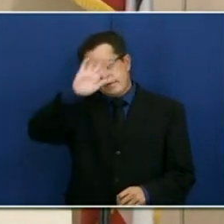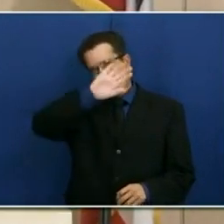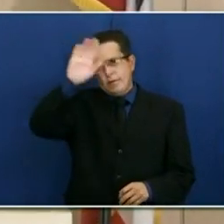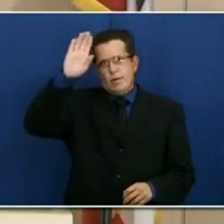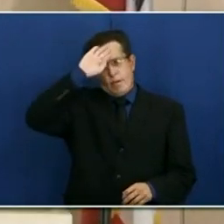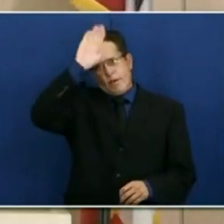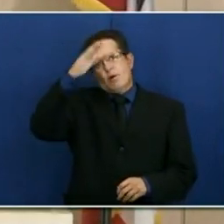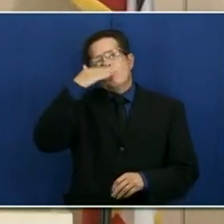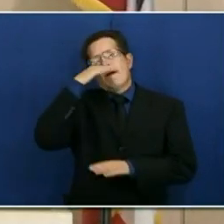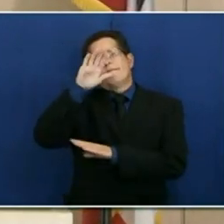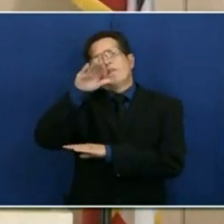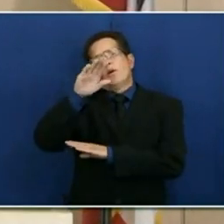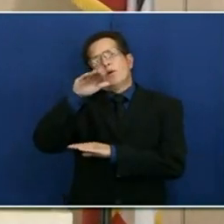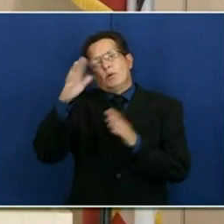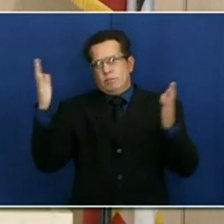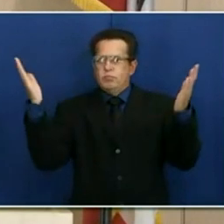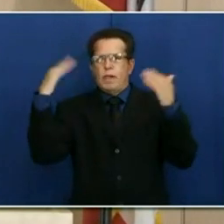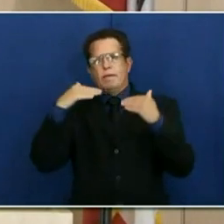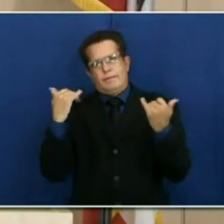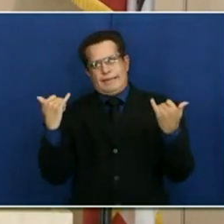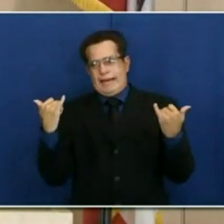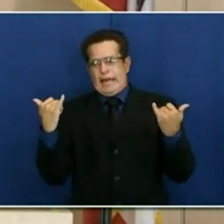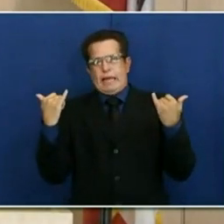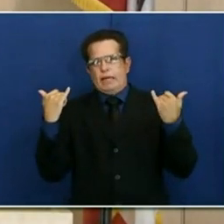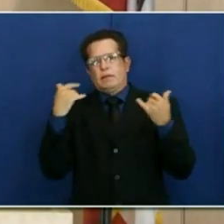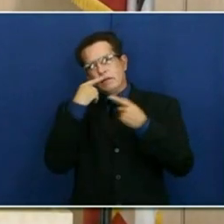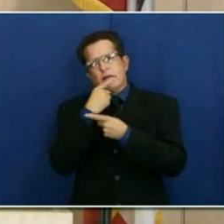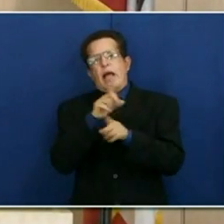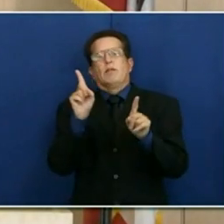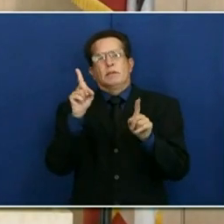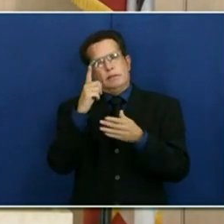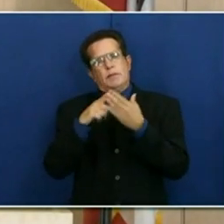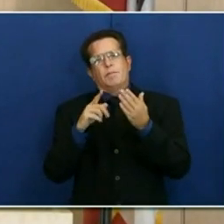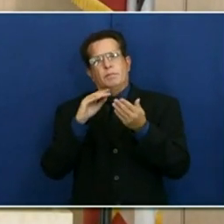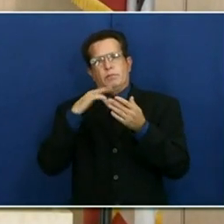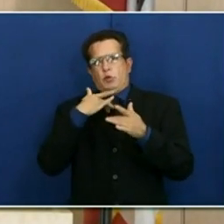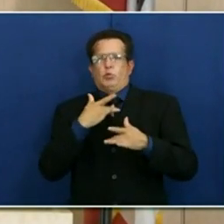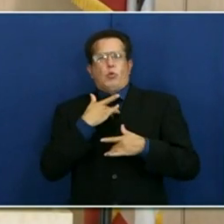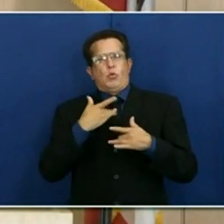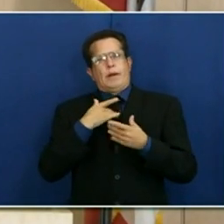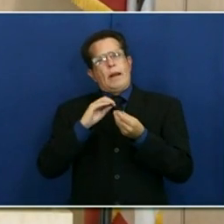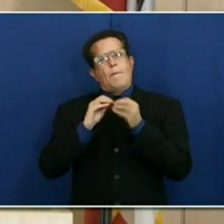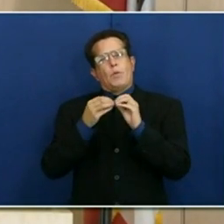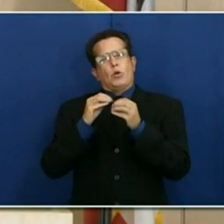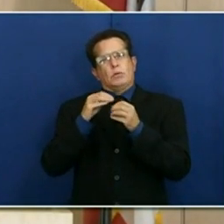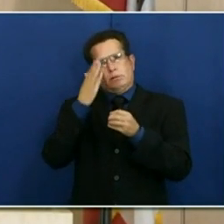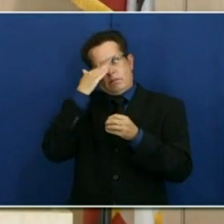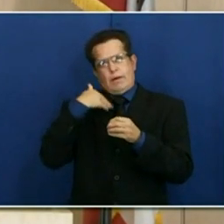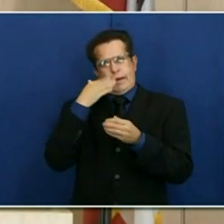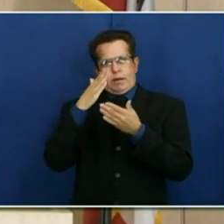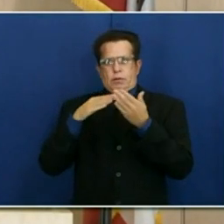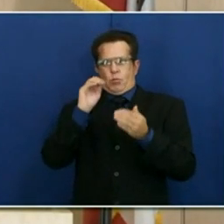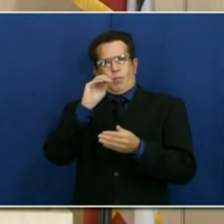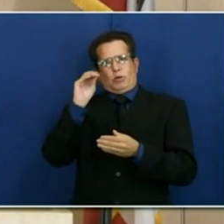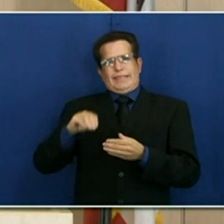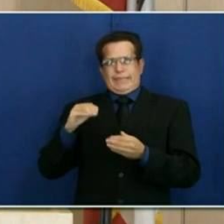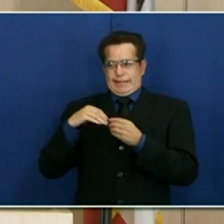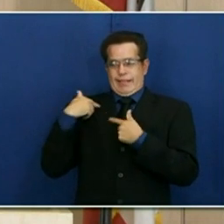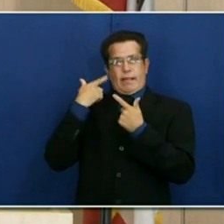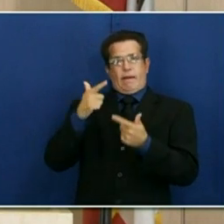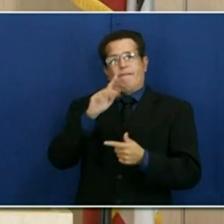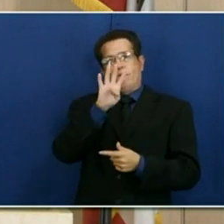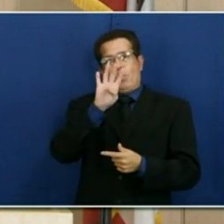Good afternoon. We are here today with an unscheduled press conference to share some concerning numbers surrounding our case rate from the last 48